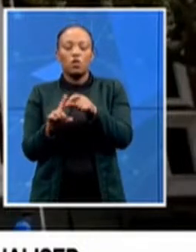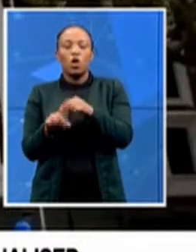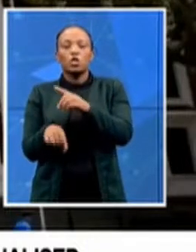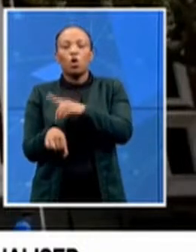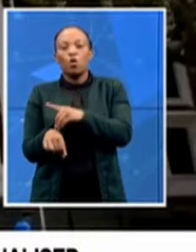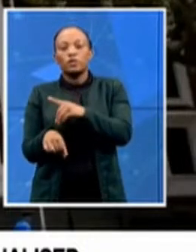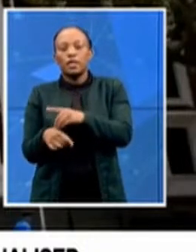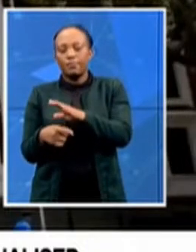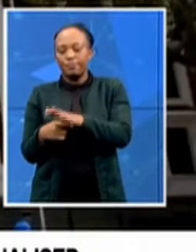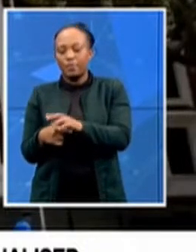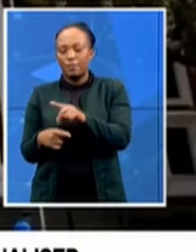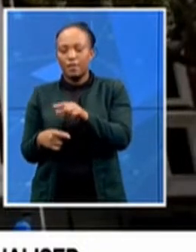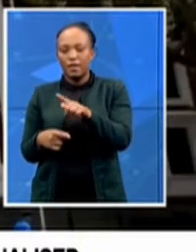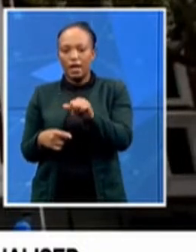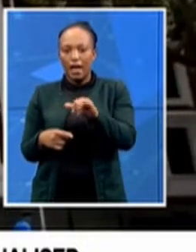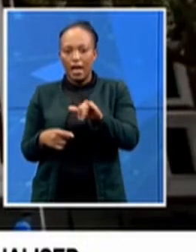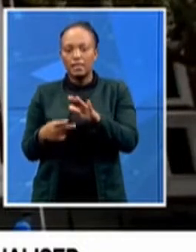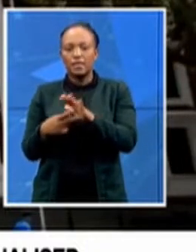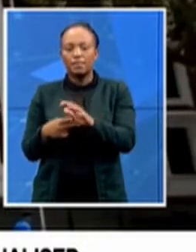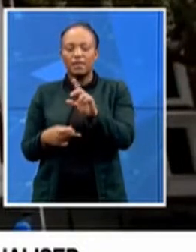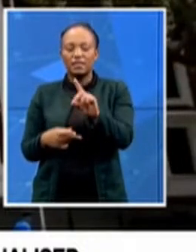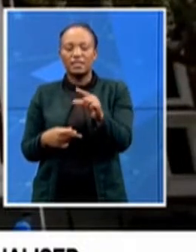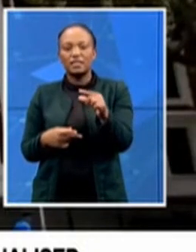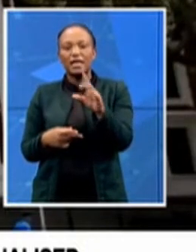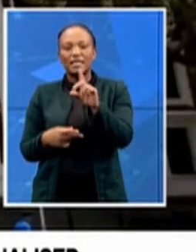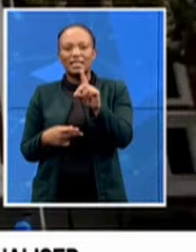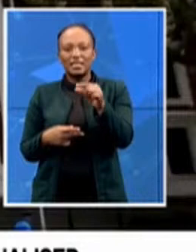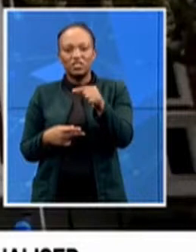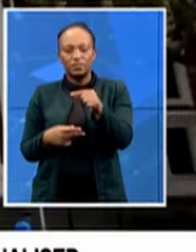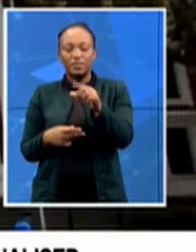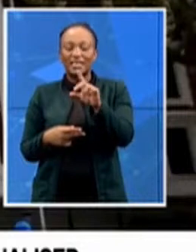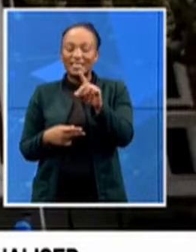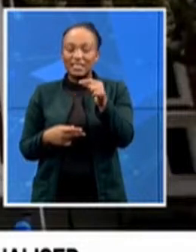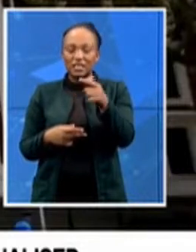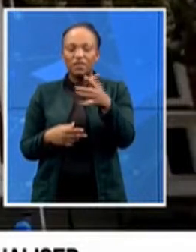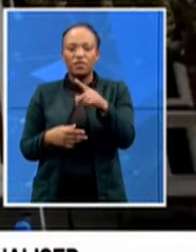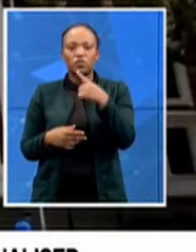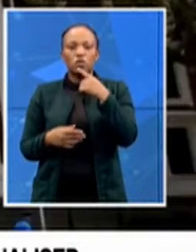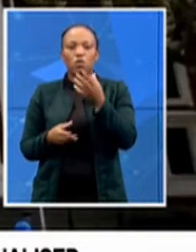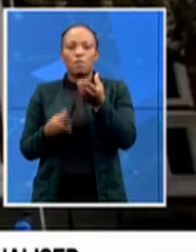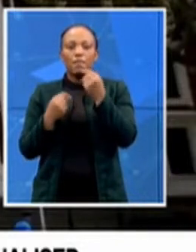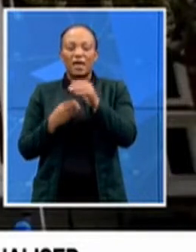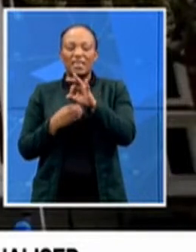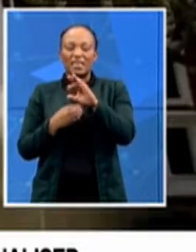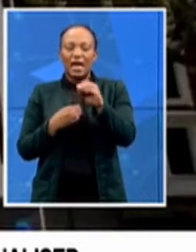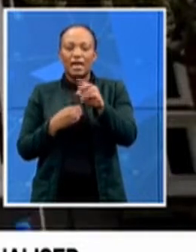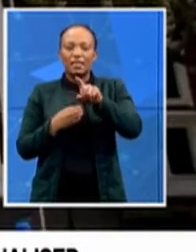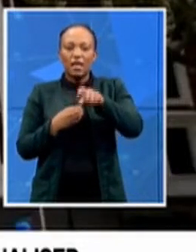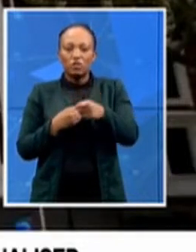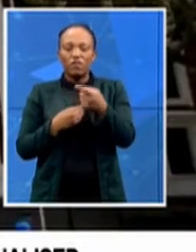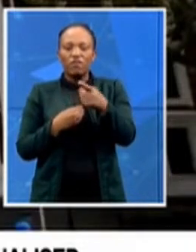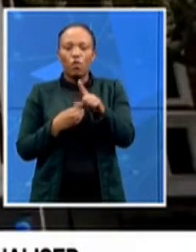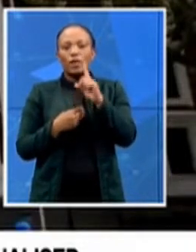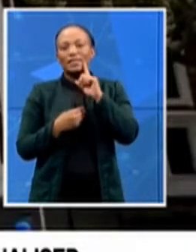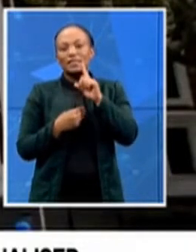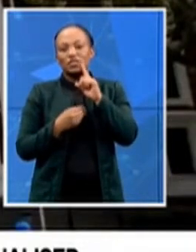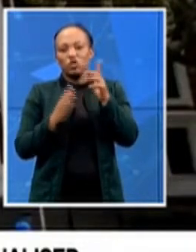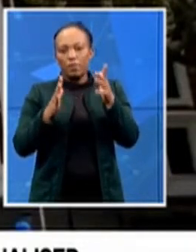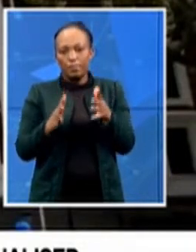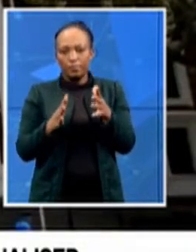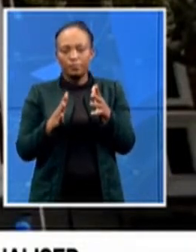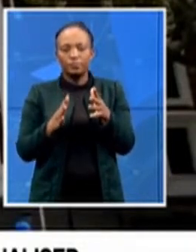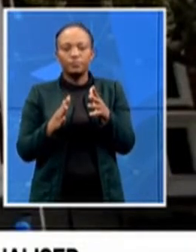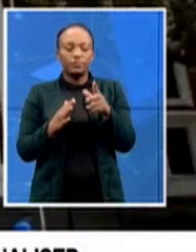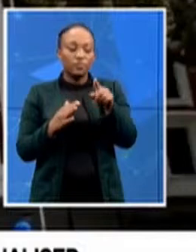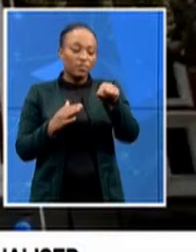we have already received the 300,000 doses for teachers, and over the next week, we will be receiving further